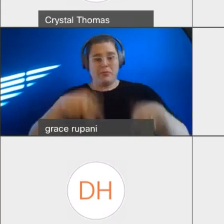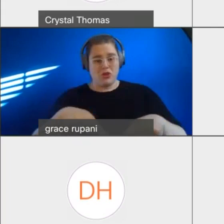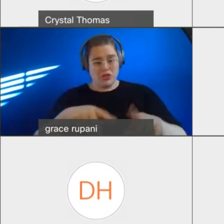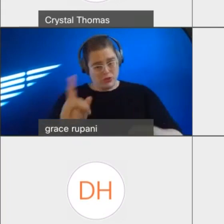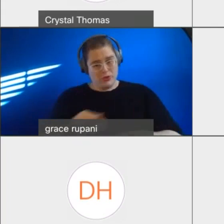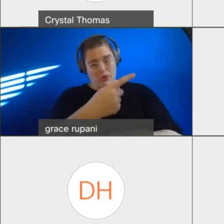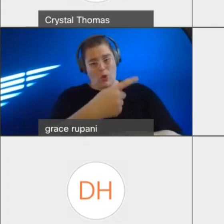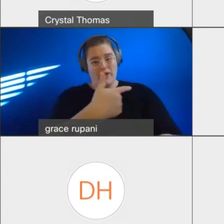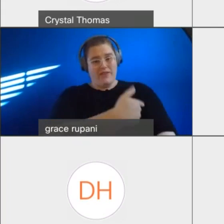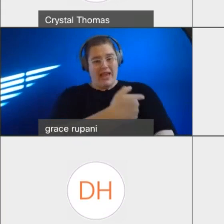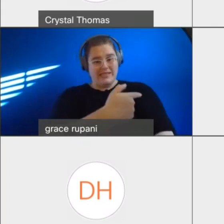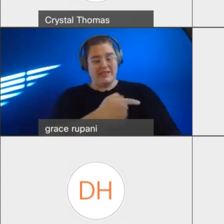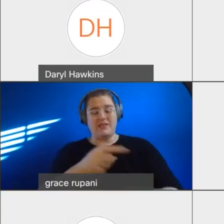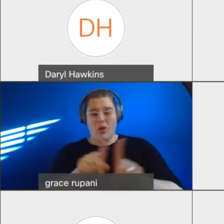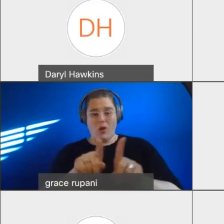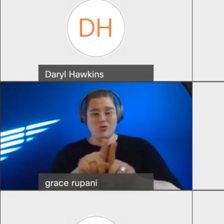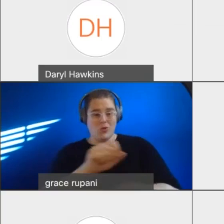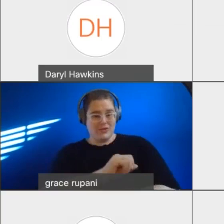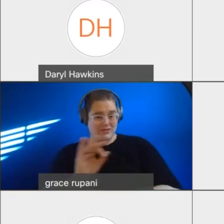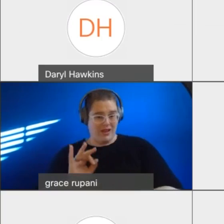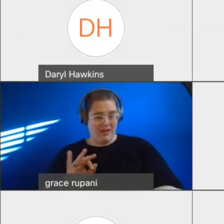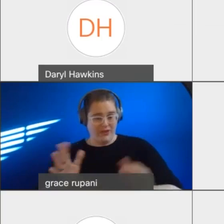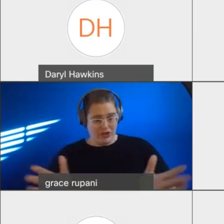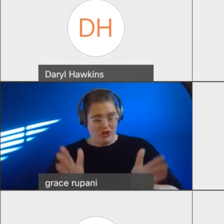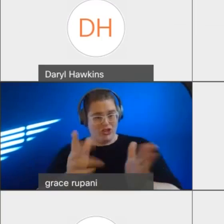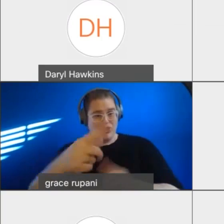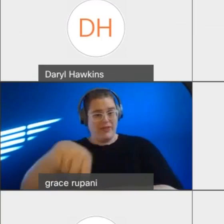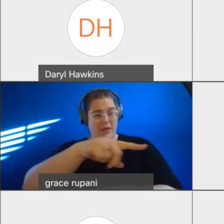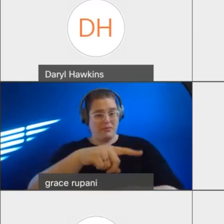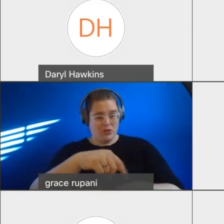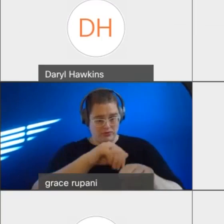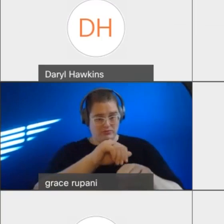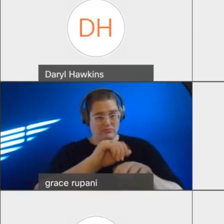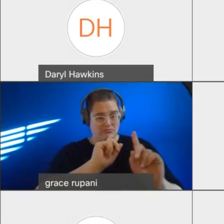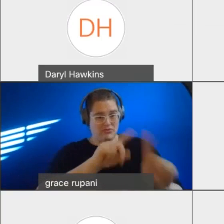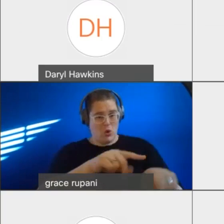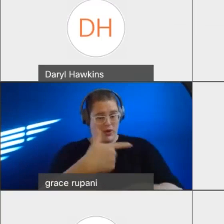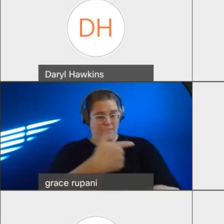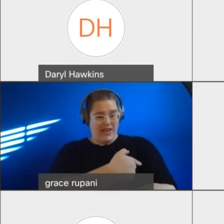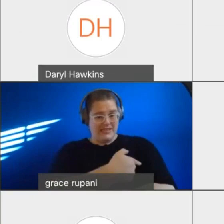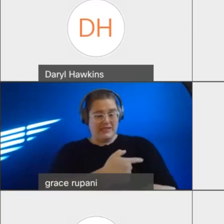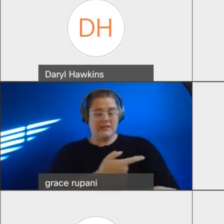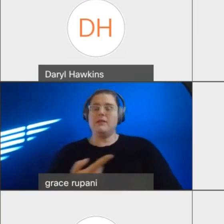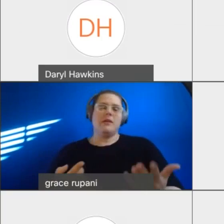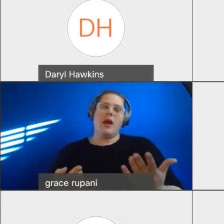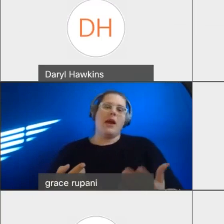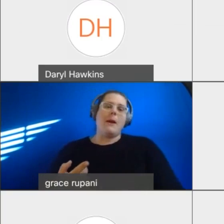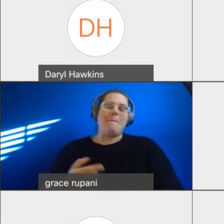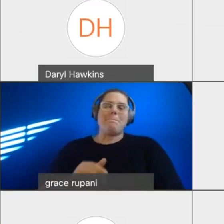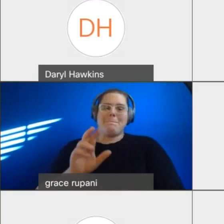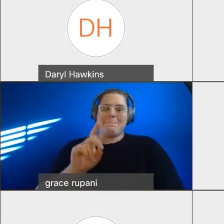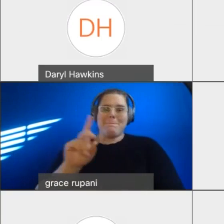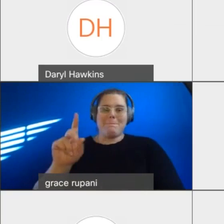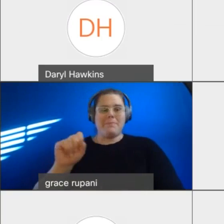vaccine, as well as that they have encouraged their staff to do so? We will certainly be following up